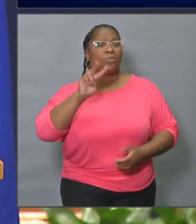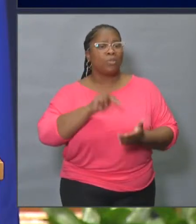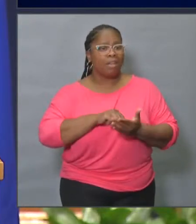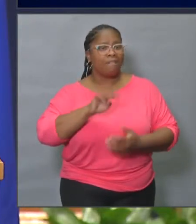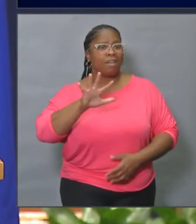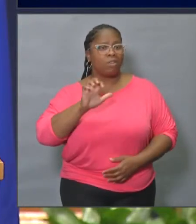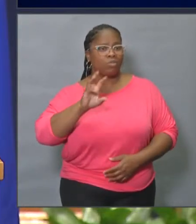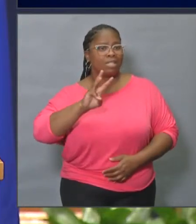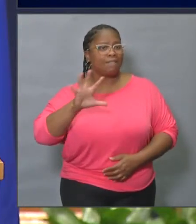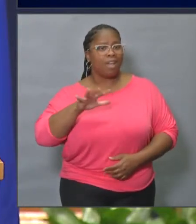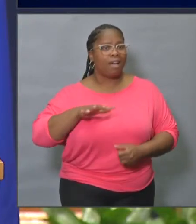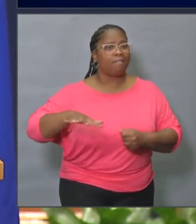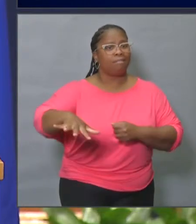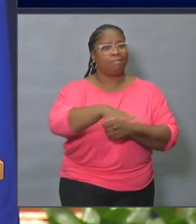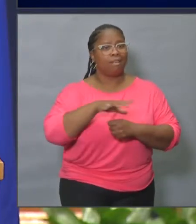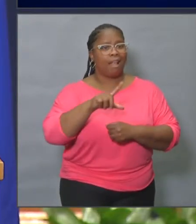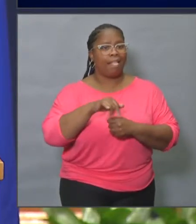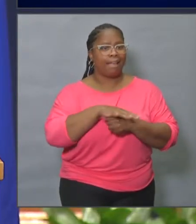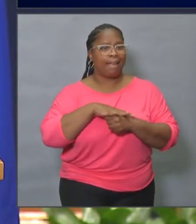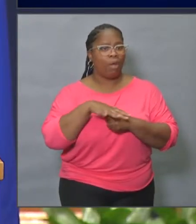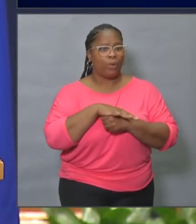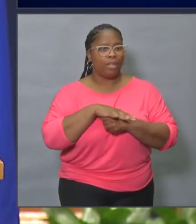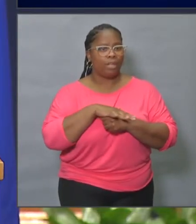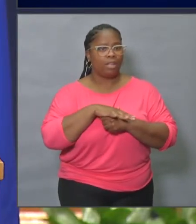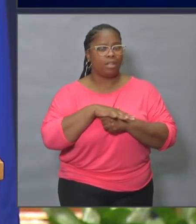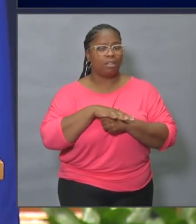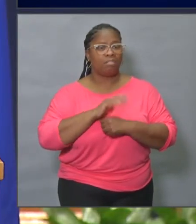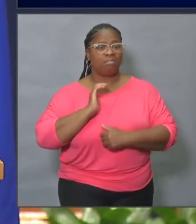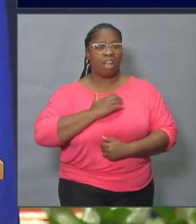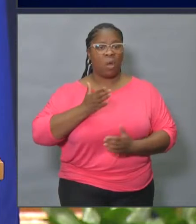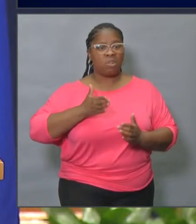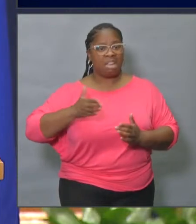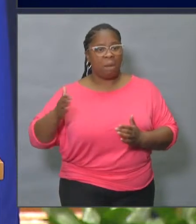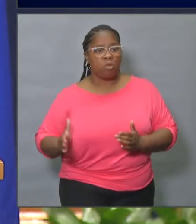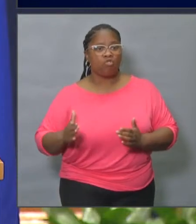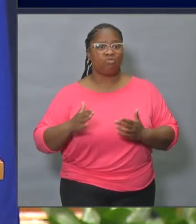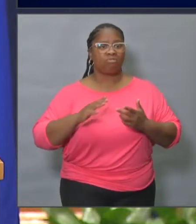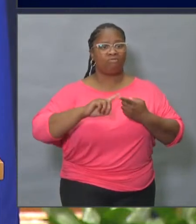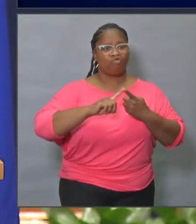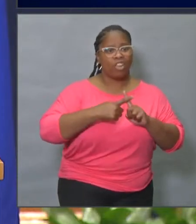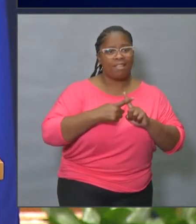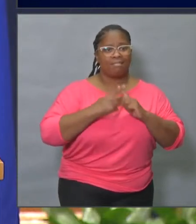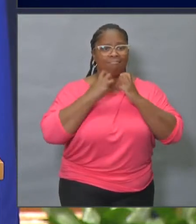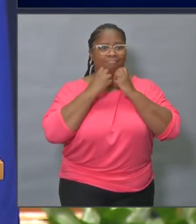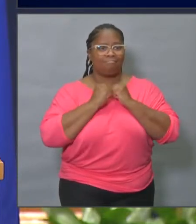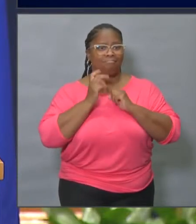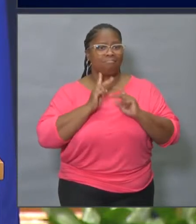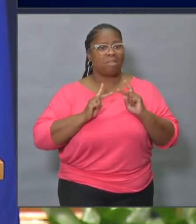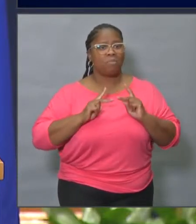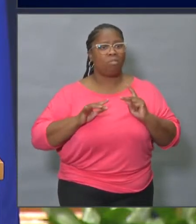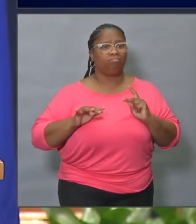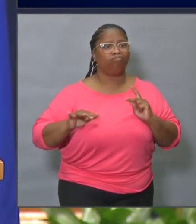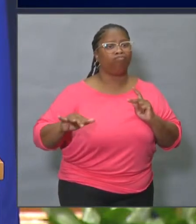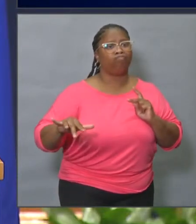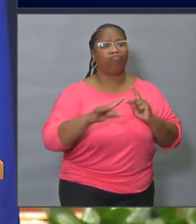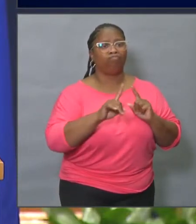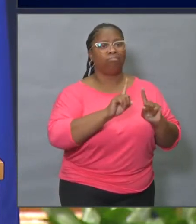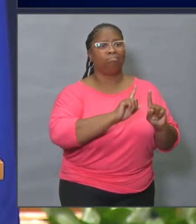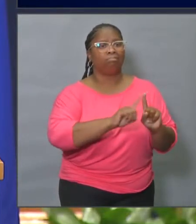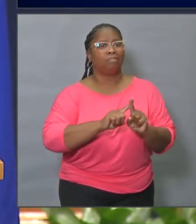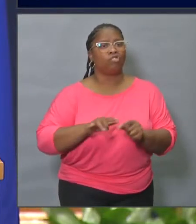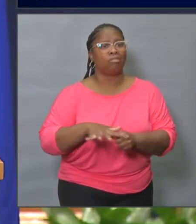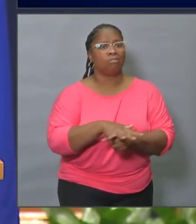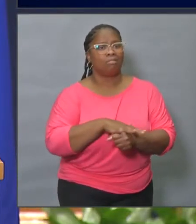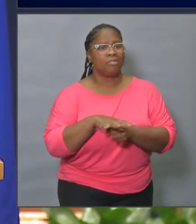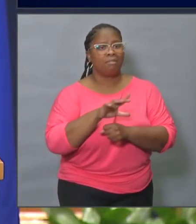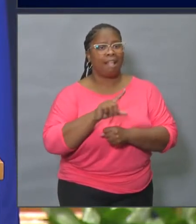2,565 across LA County. And the loss of our neighbors, friends, and loved ones across many neighborhoods is felt